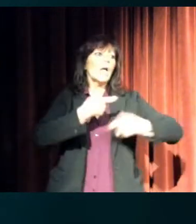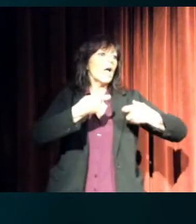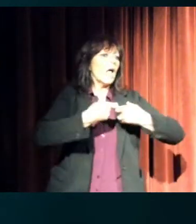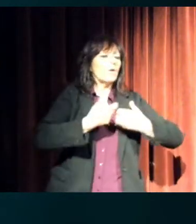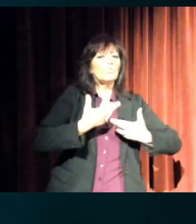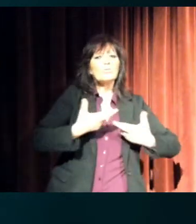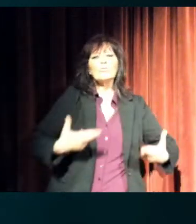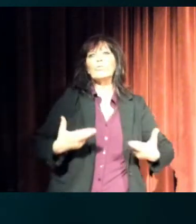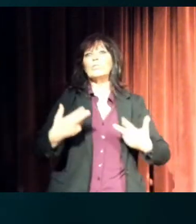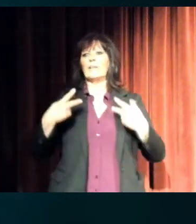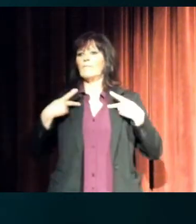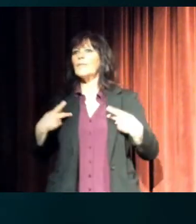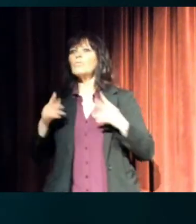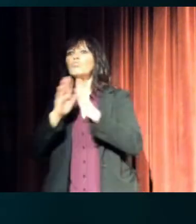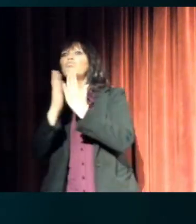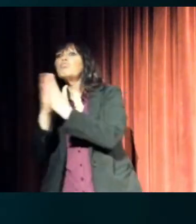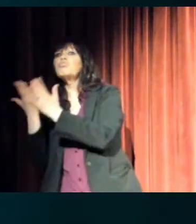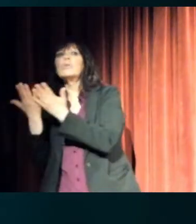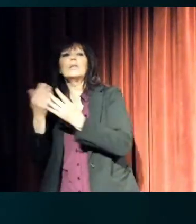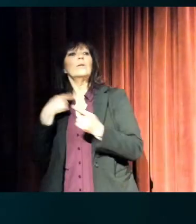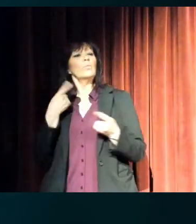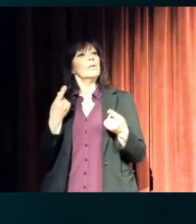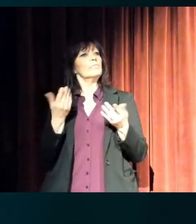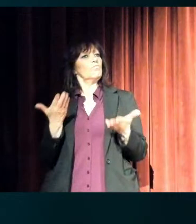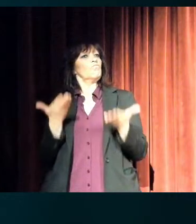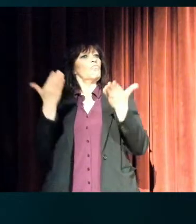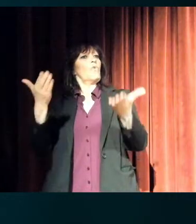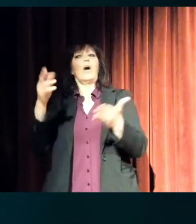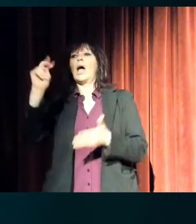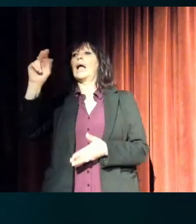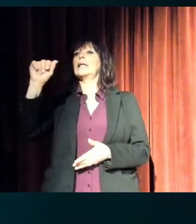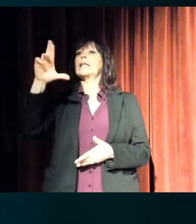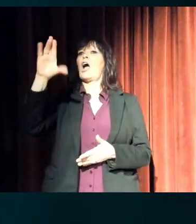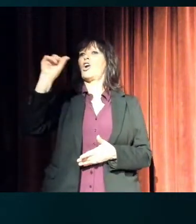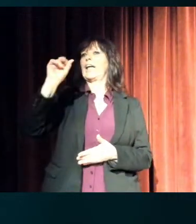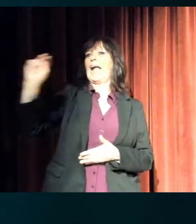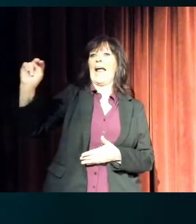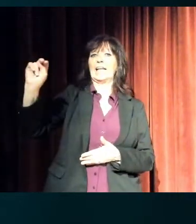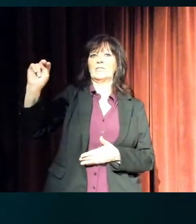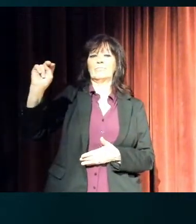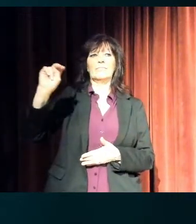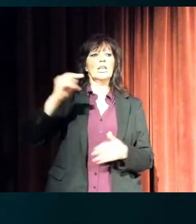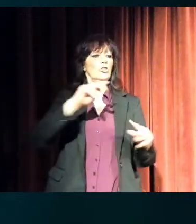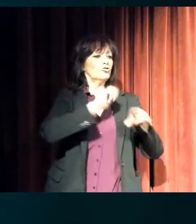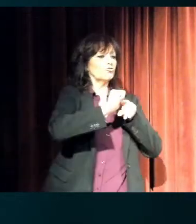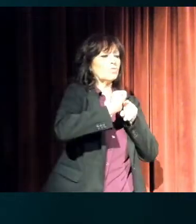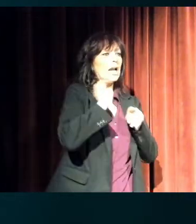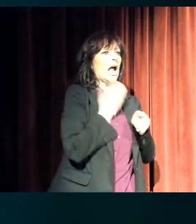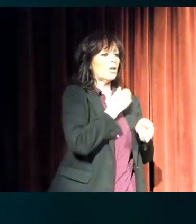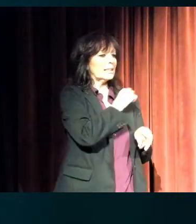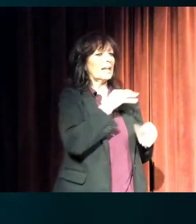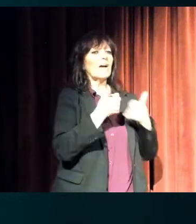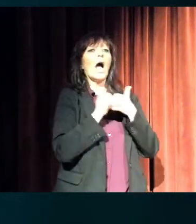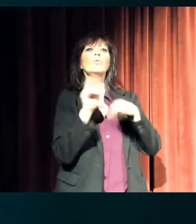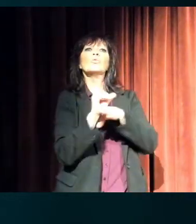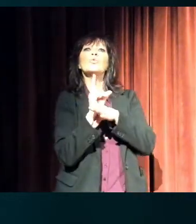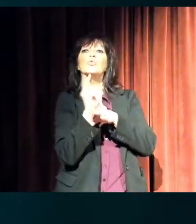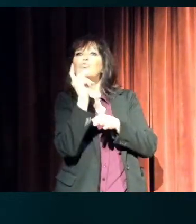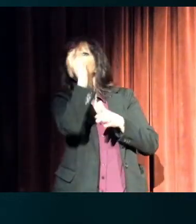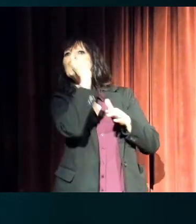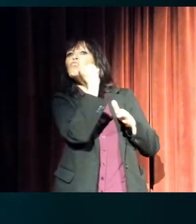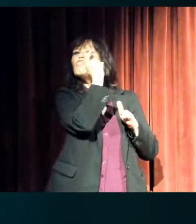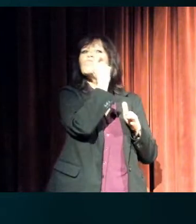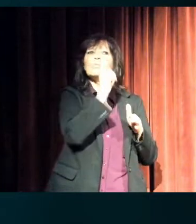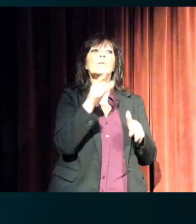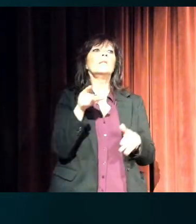resources and in physical resources. And we began offering Narcan and trained our staff in how to utilize it. Tackling